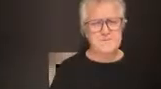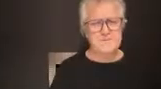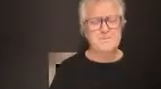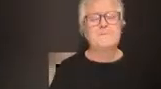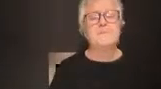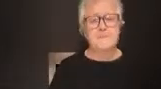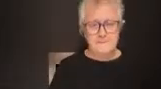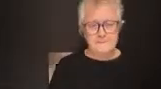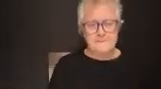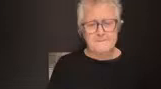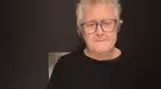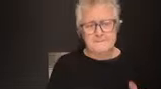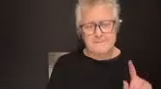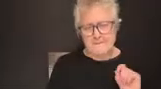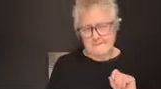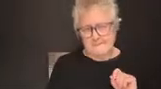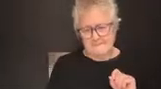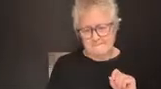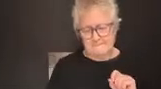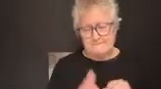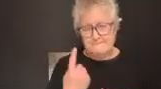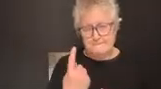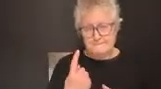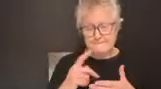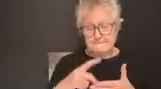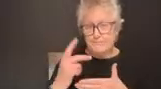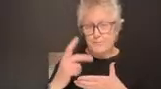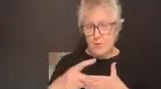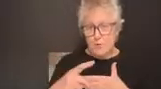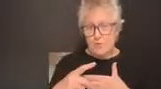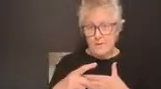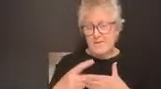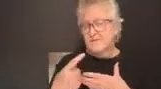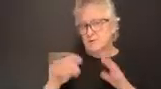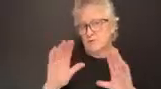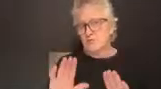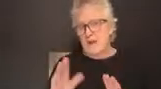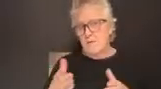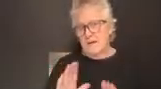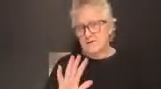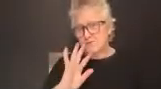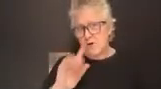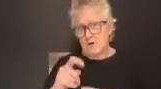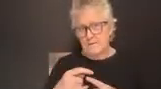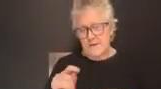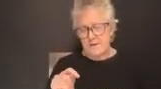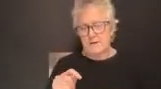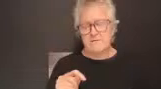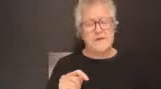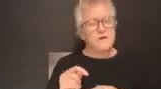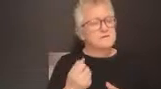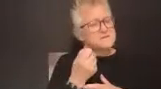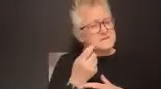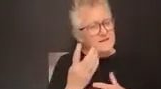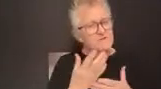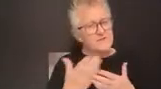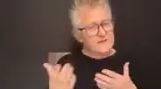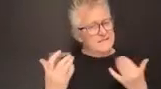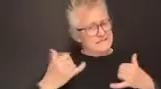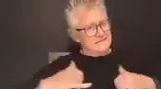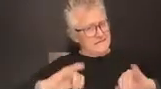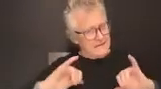So one of the program components, and that's a great way to kind of talk about, there are a number of things that are in flux. And